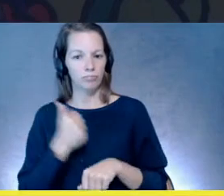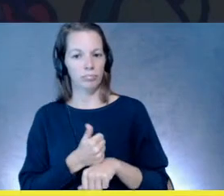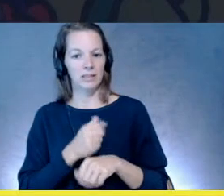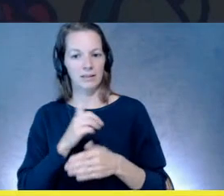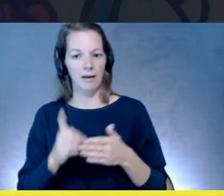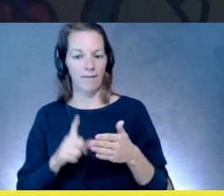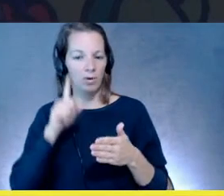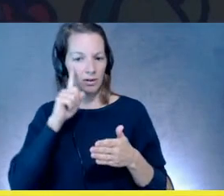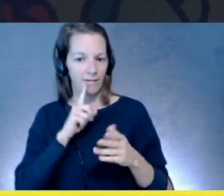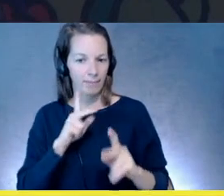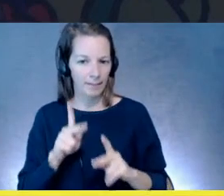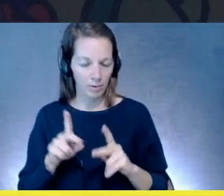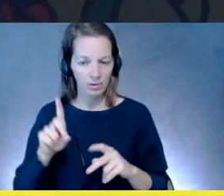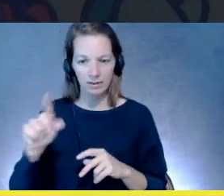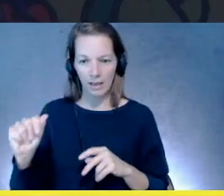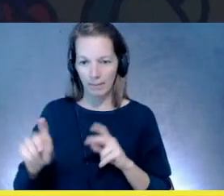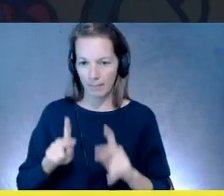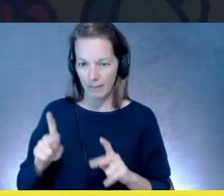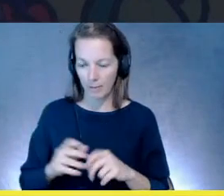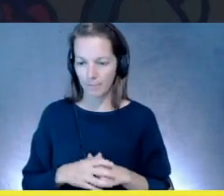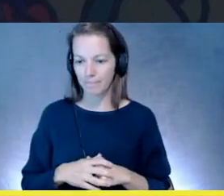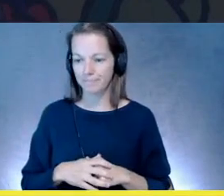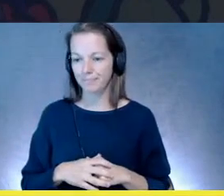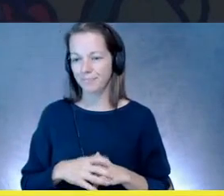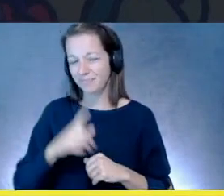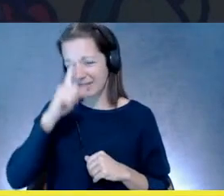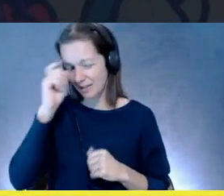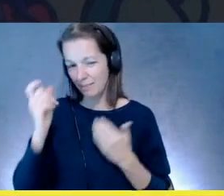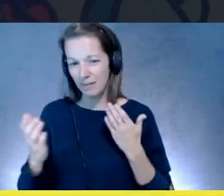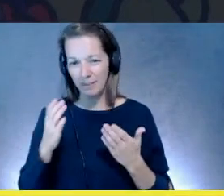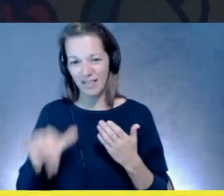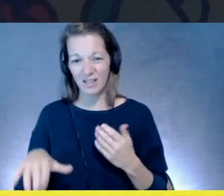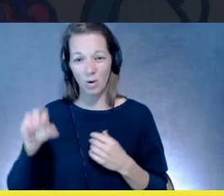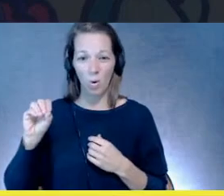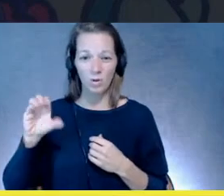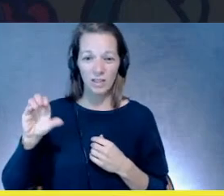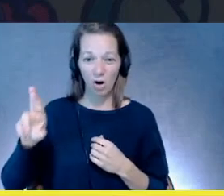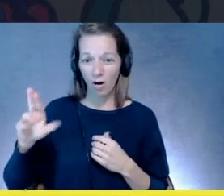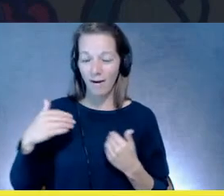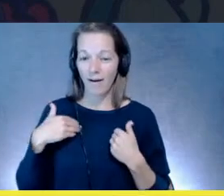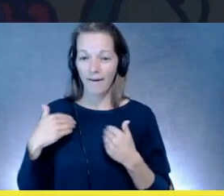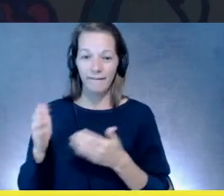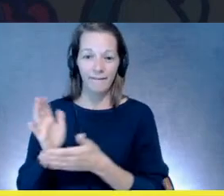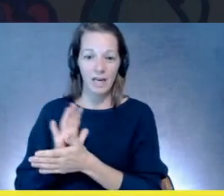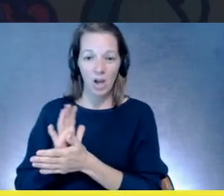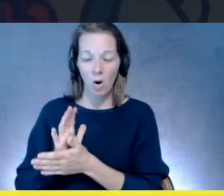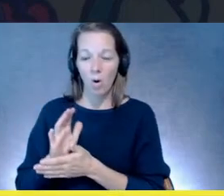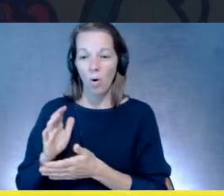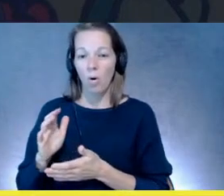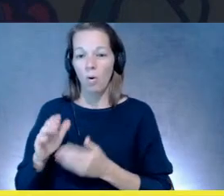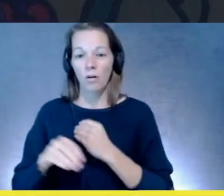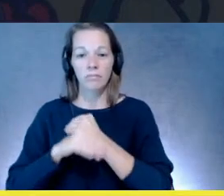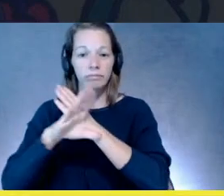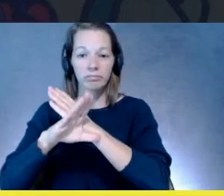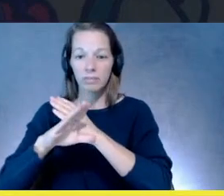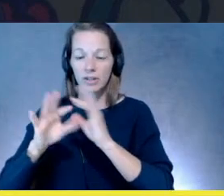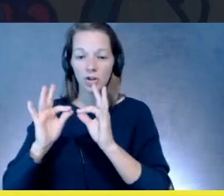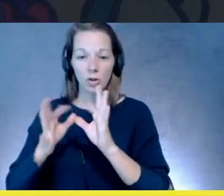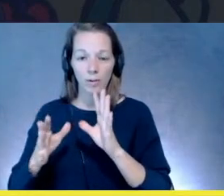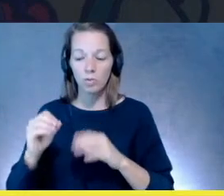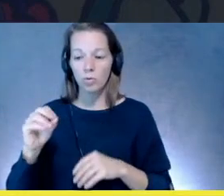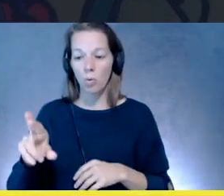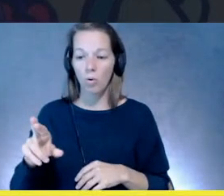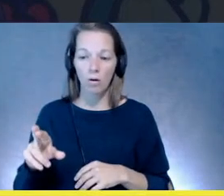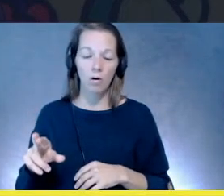for disabled people? Because maybe that's OCR having video remote interpreters or